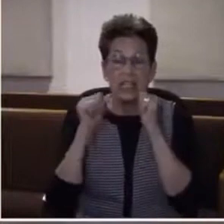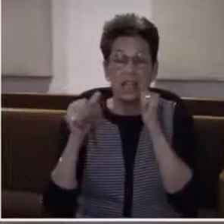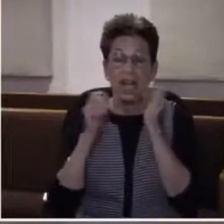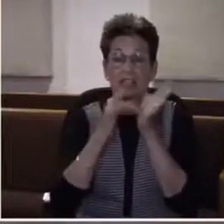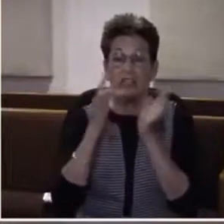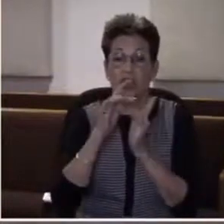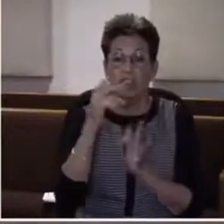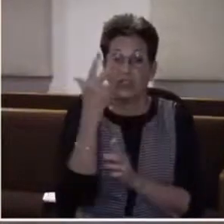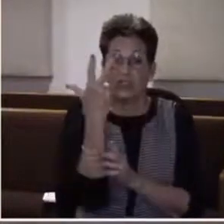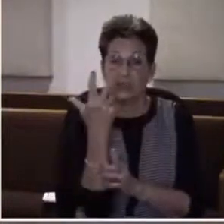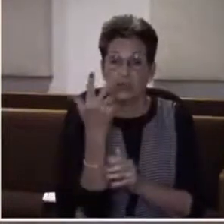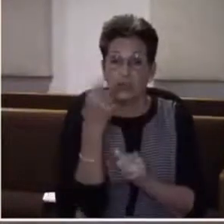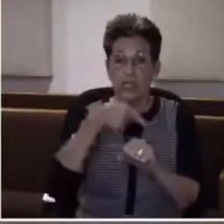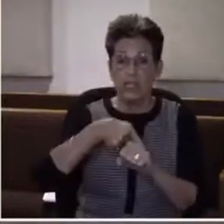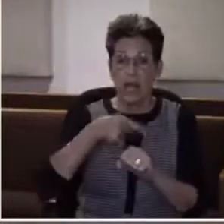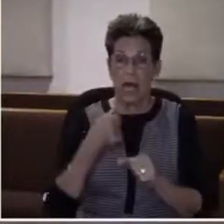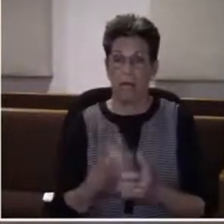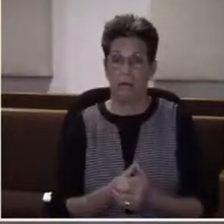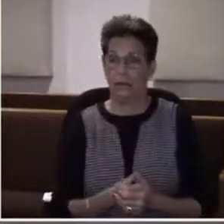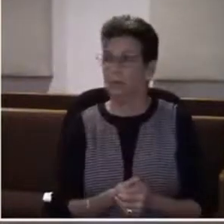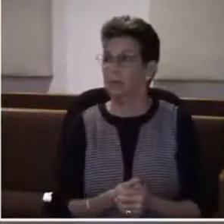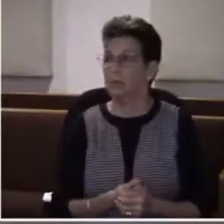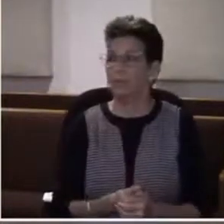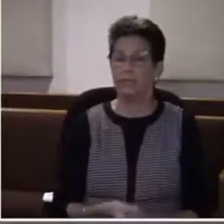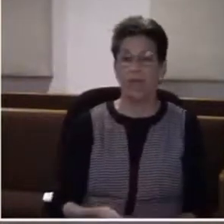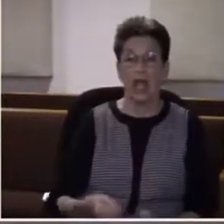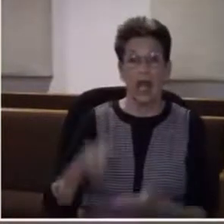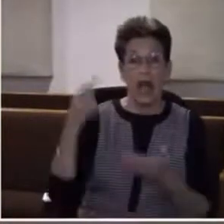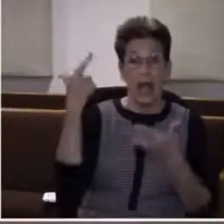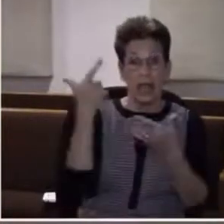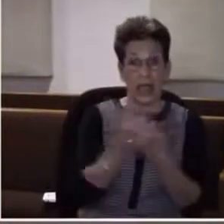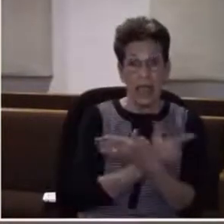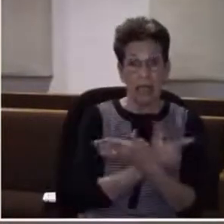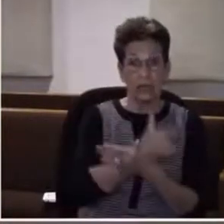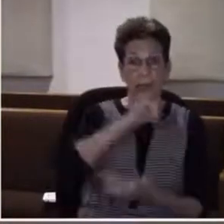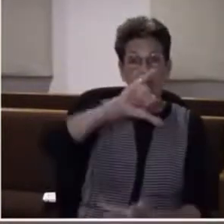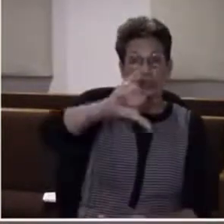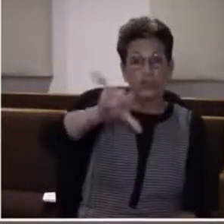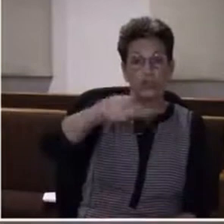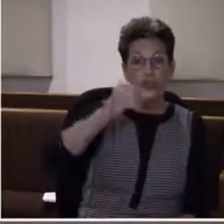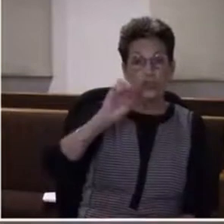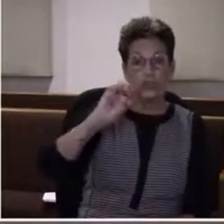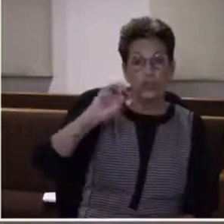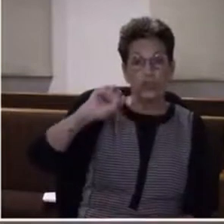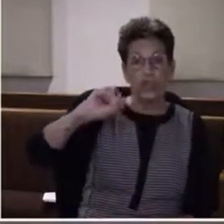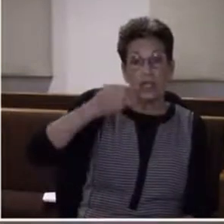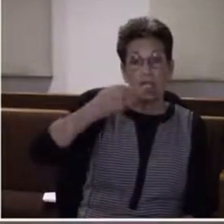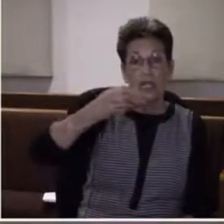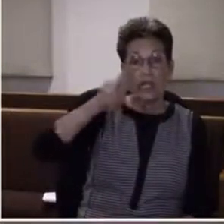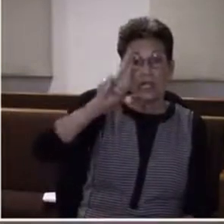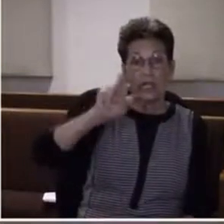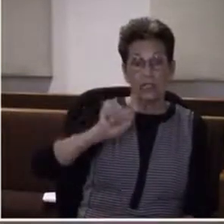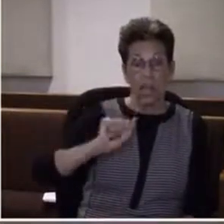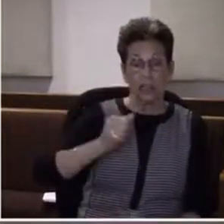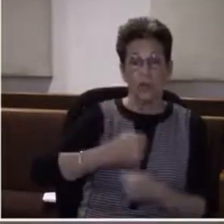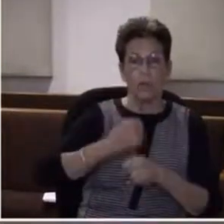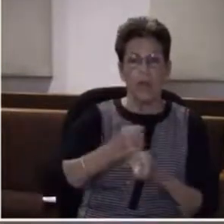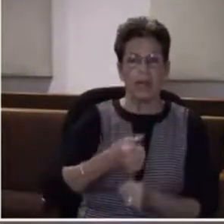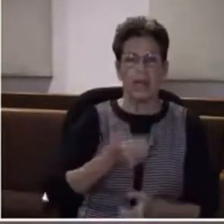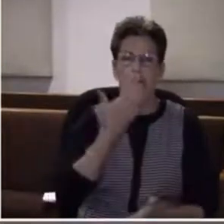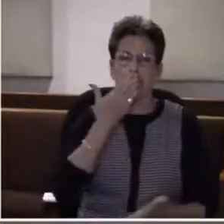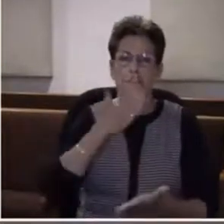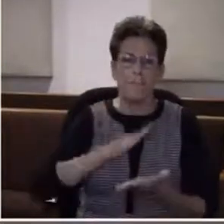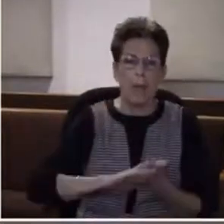God. Joshua, last week, is like some folks. He made a bad decision and people